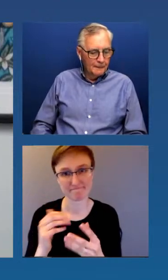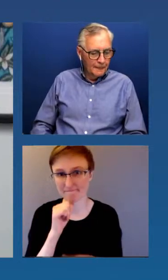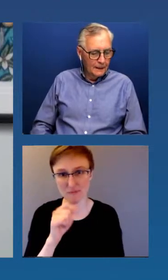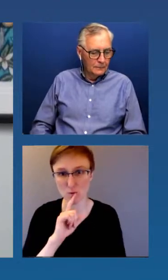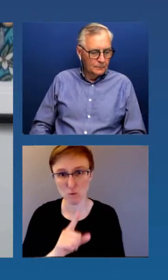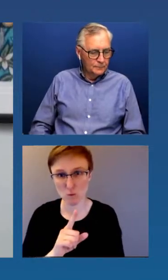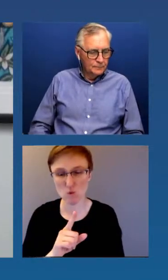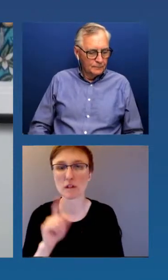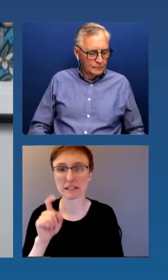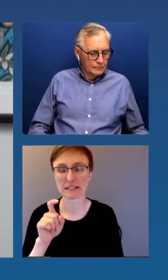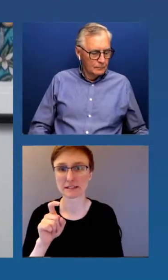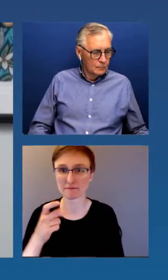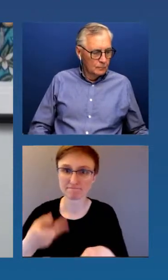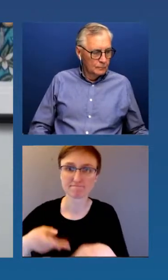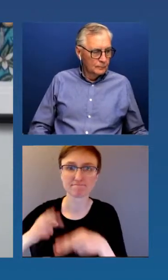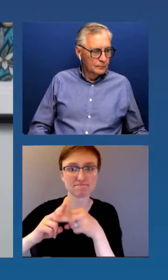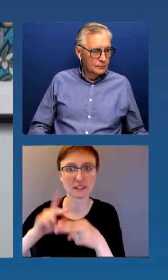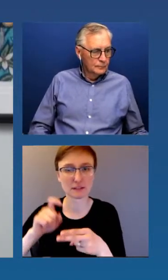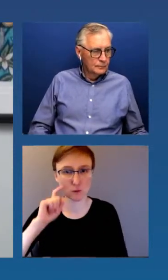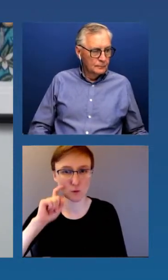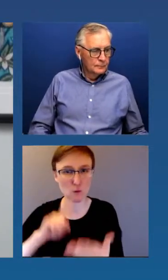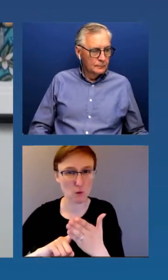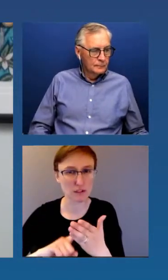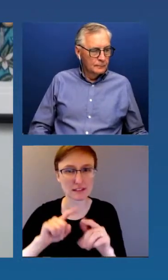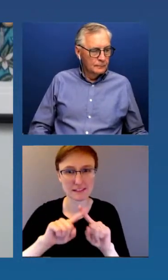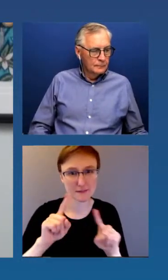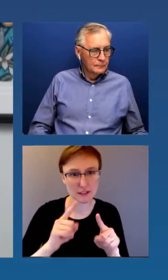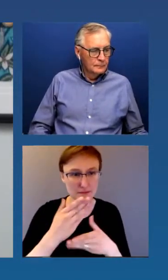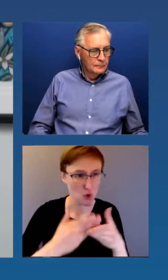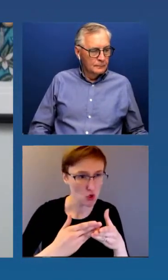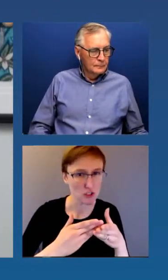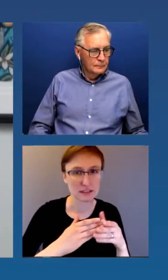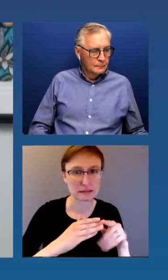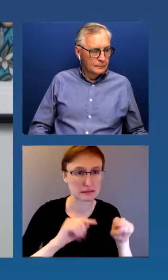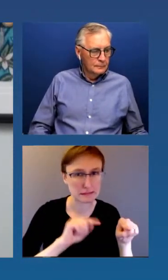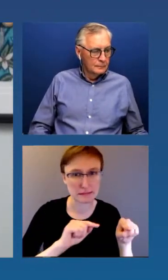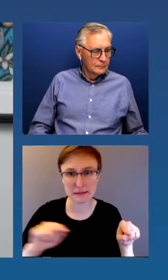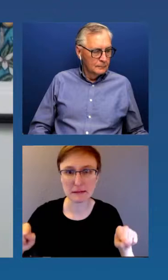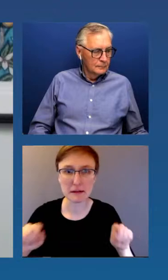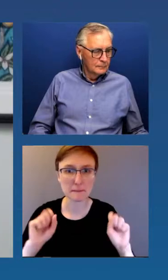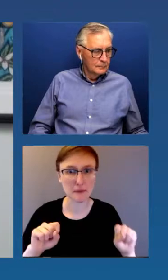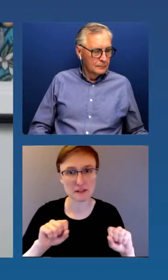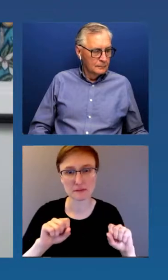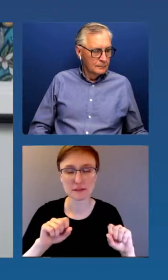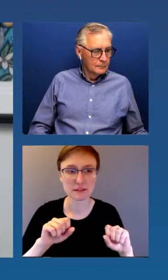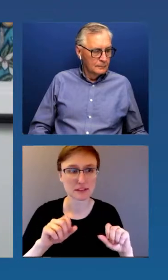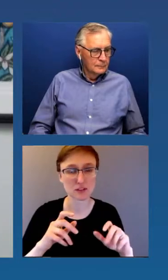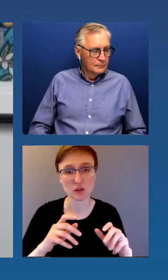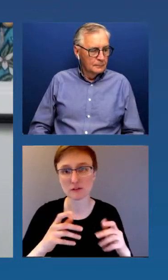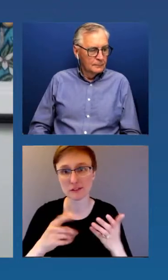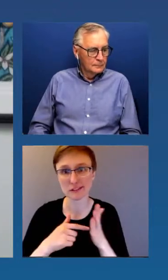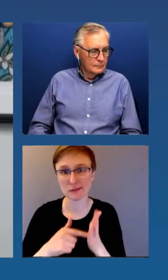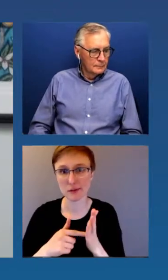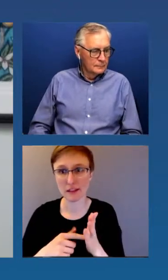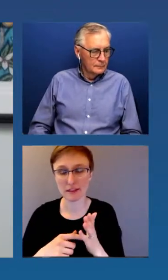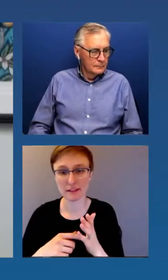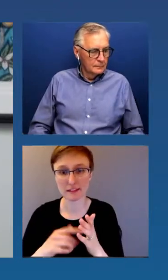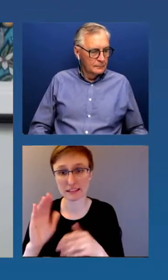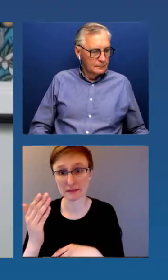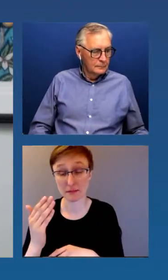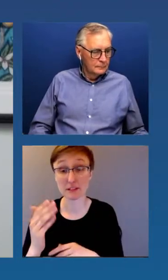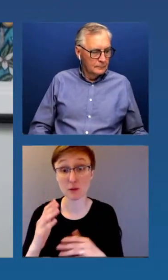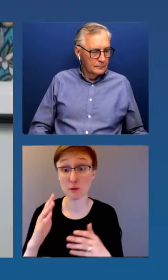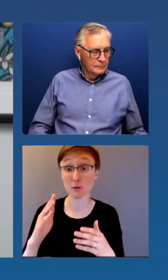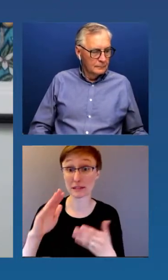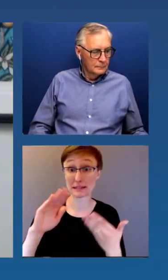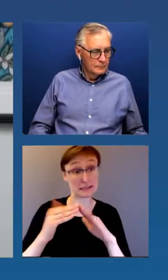look more at sort of the links in the chain, if you will. I mean, I haven't added it up, but I think maybe 2/3 of the neighborhoods are, although the city's at